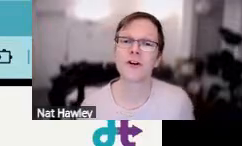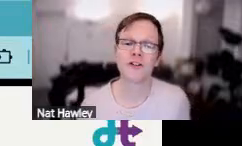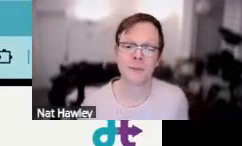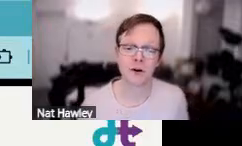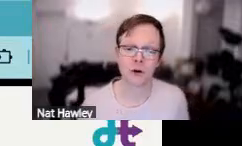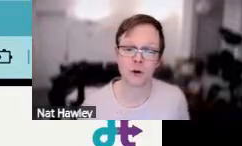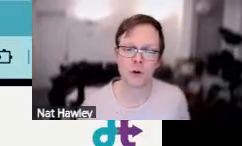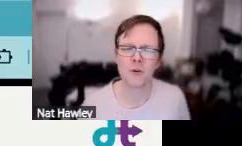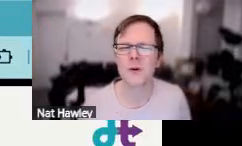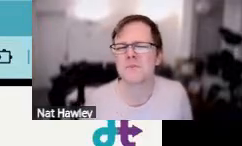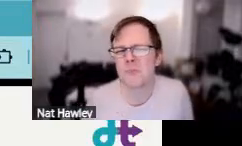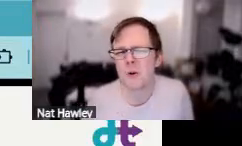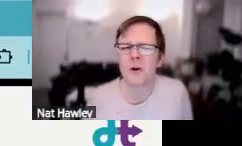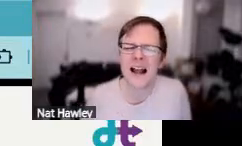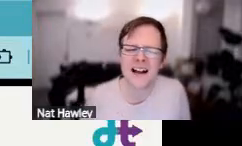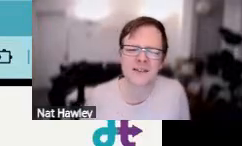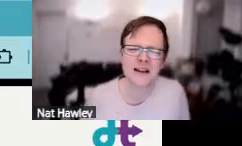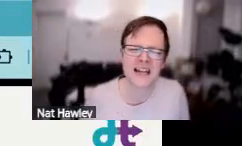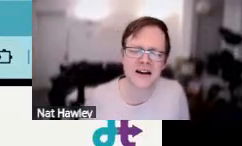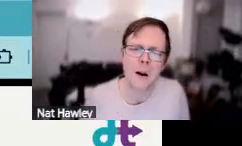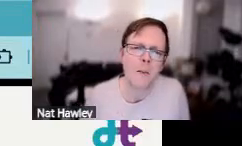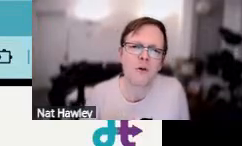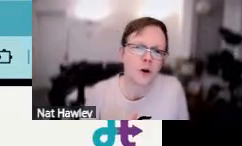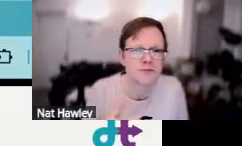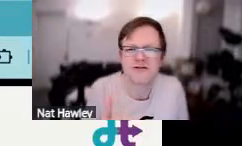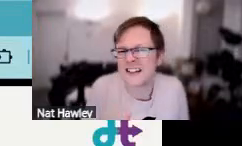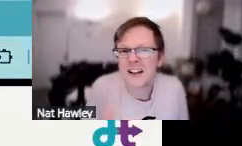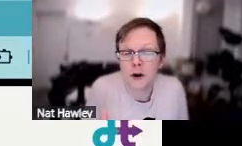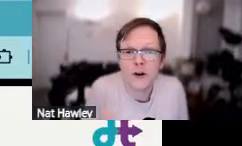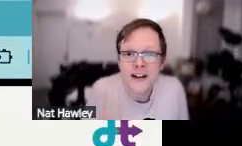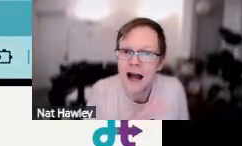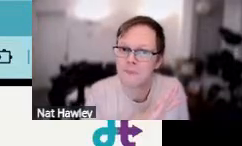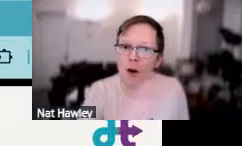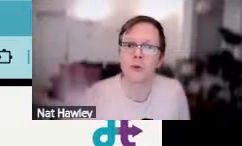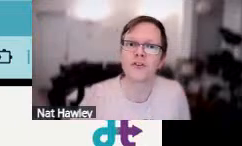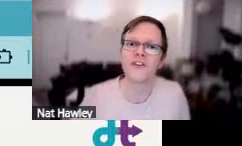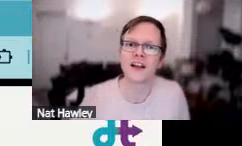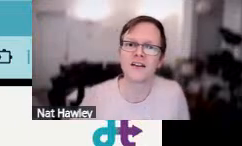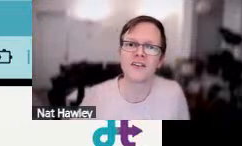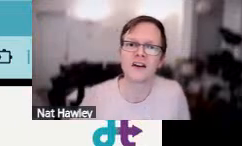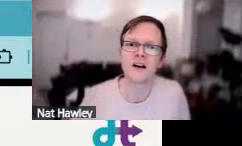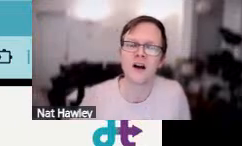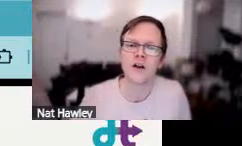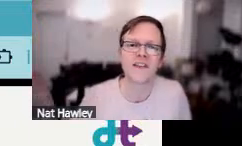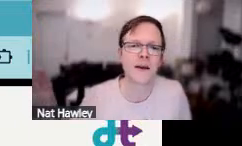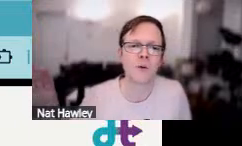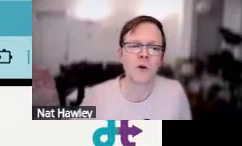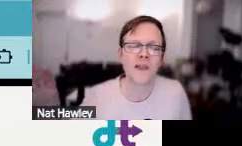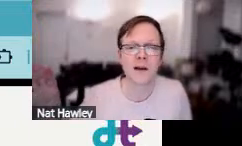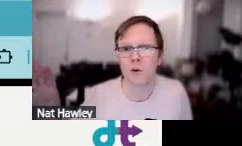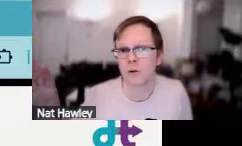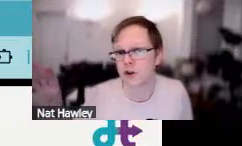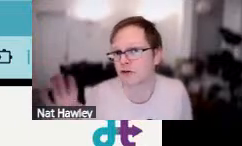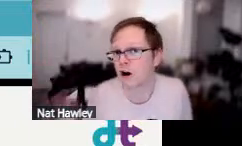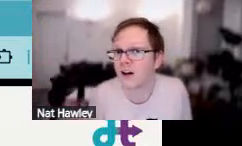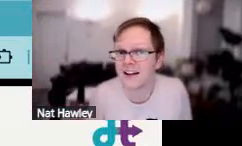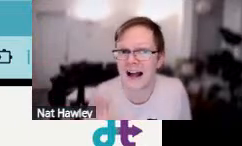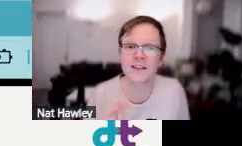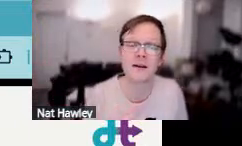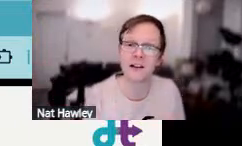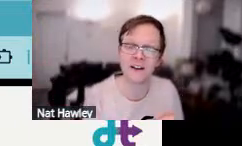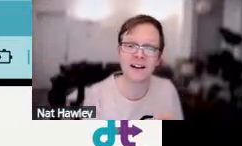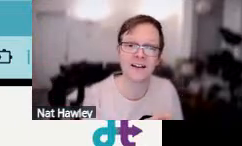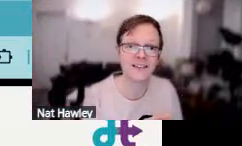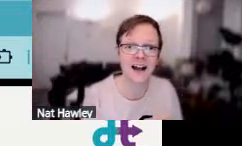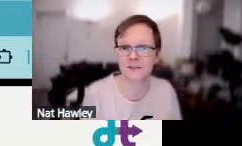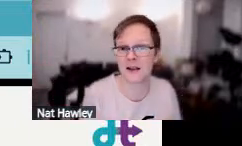is neurotypical will more or less be pretty good at most things. They won't struggle in as